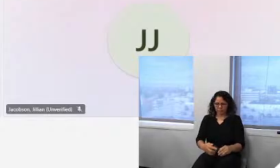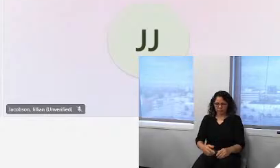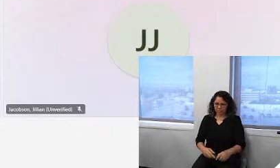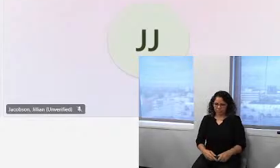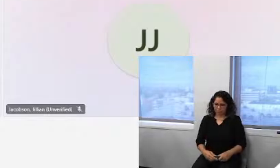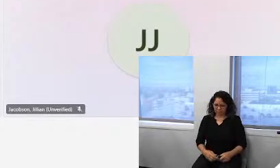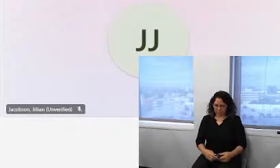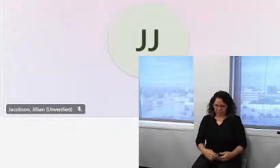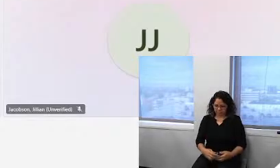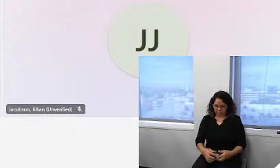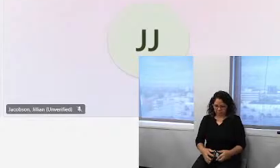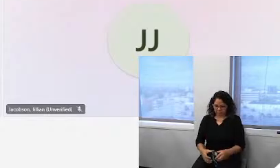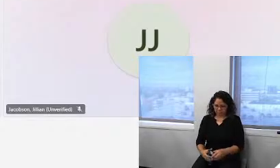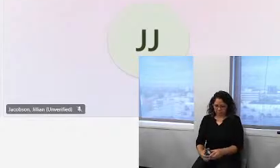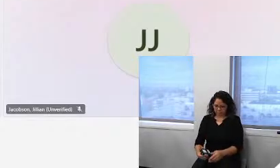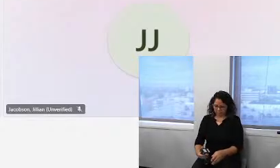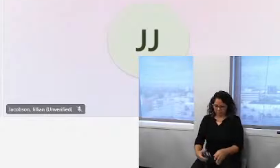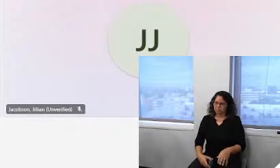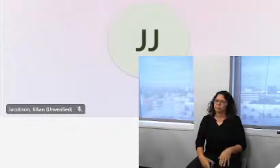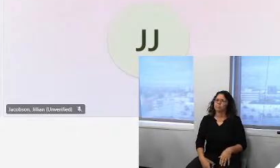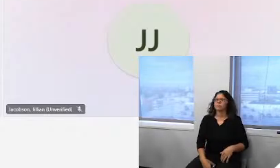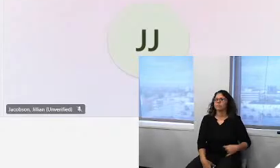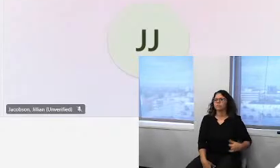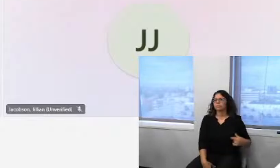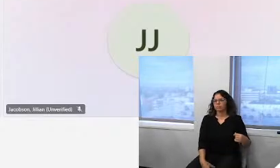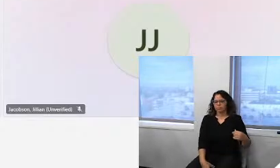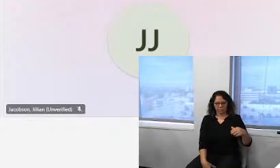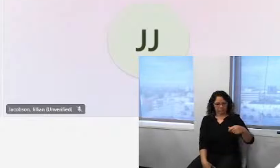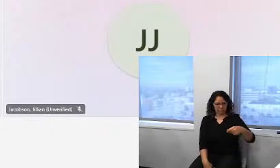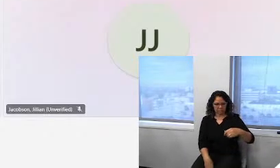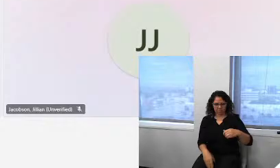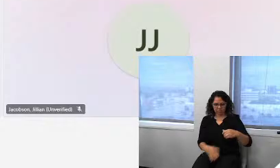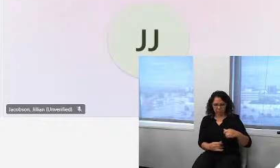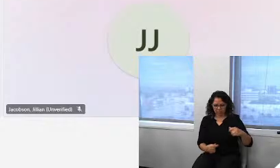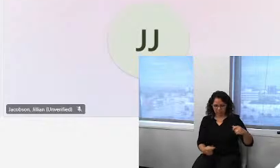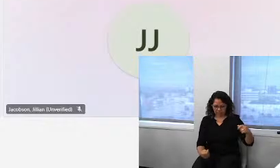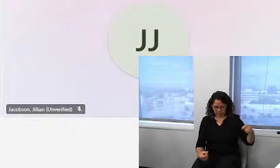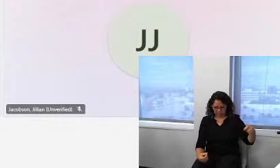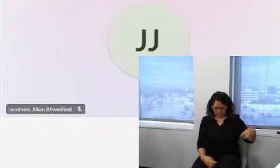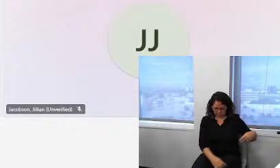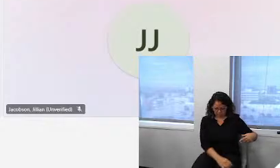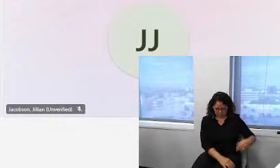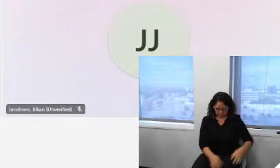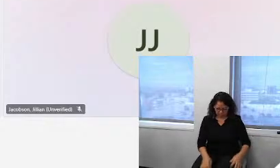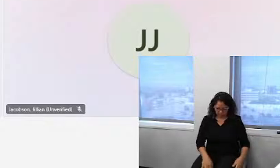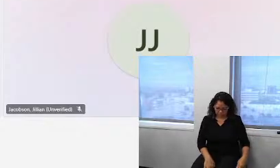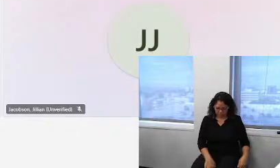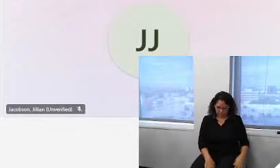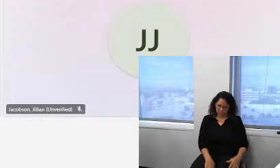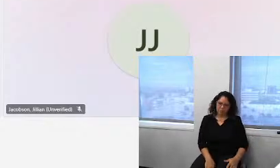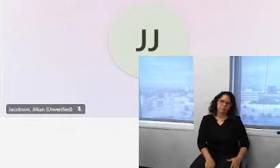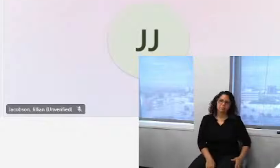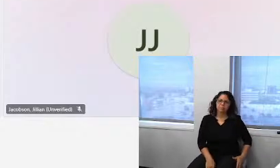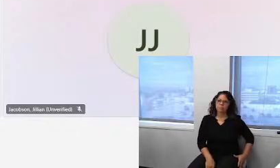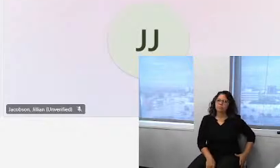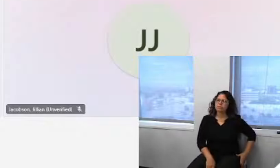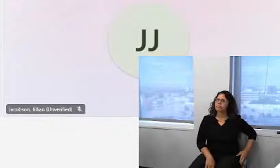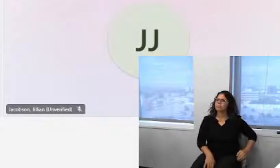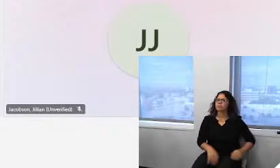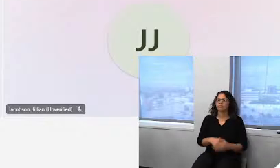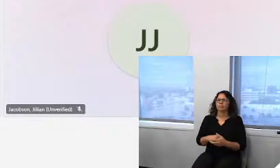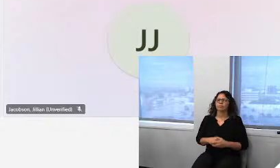Then we'll have questions on the vegetation management contracts. And of